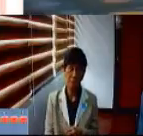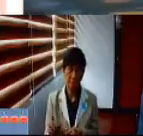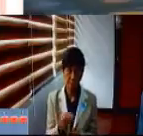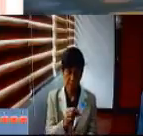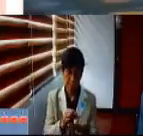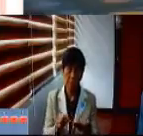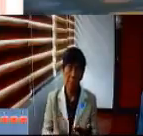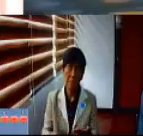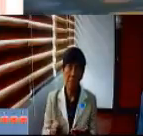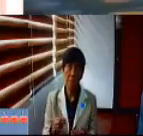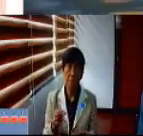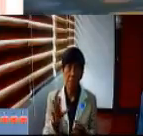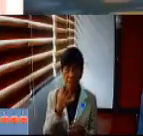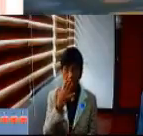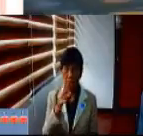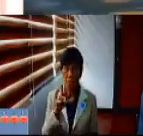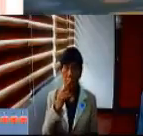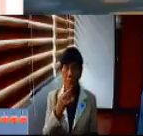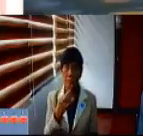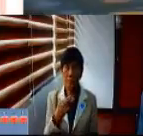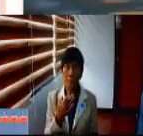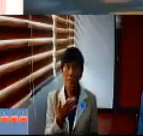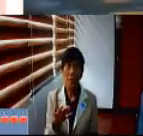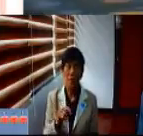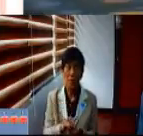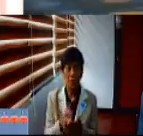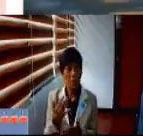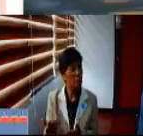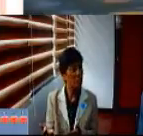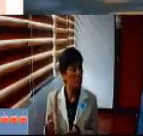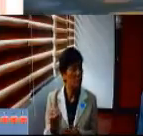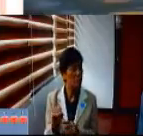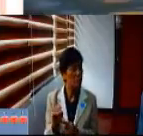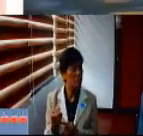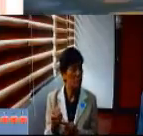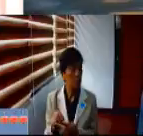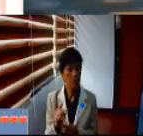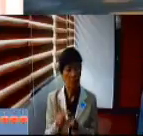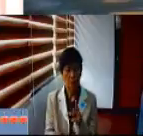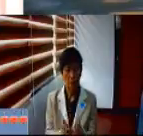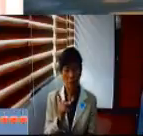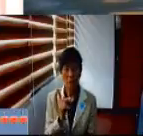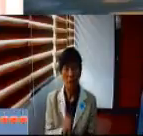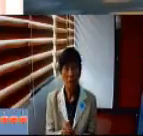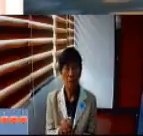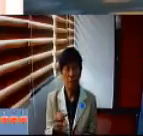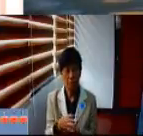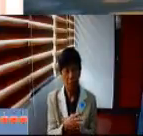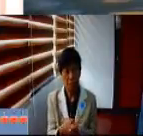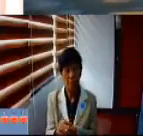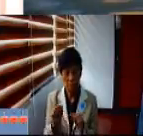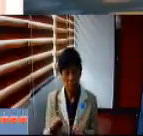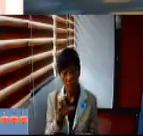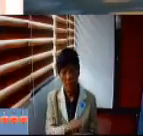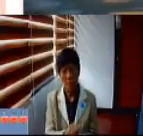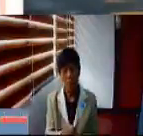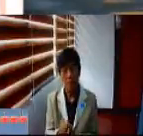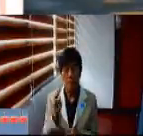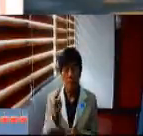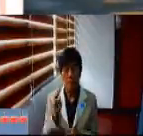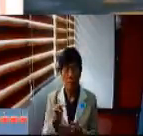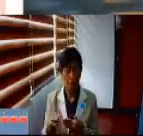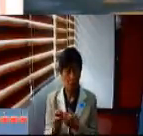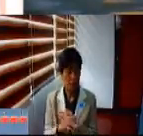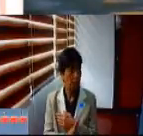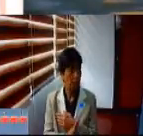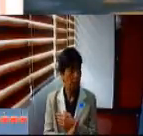red, that's the species composition. Meaning, ito po yung klase ng isda na nahuhuli sa Manila Bay. And if you can see, there's a lot of species being